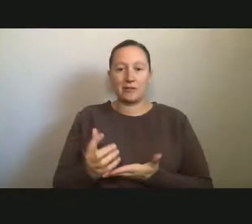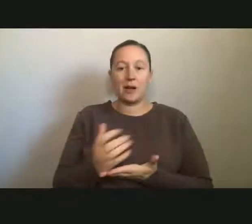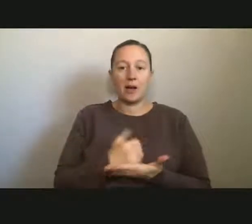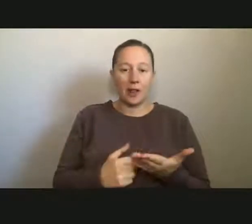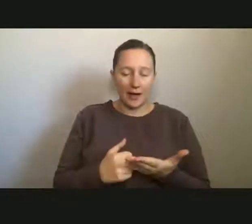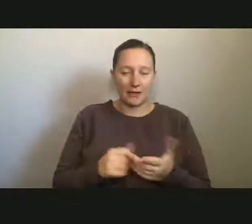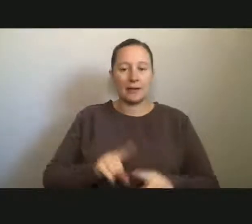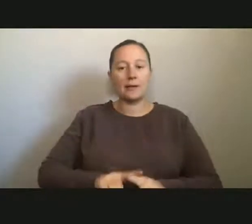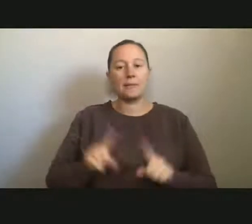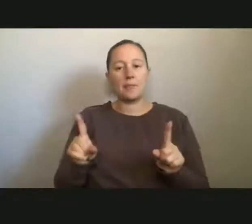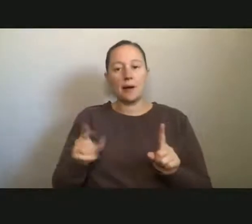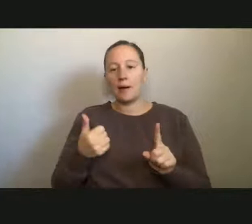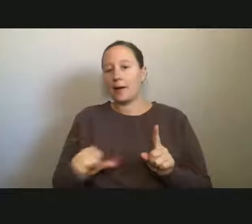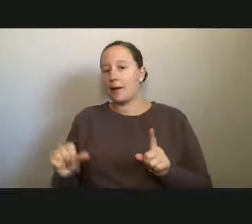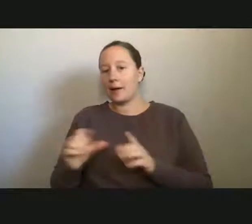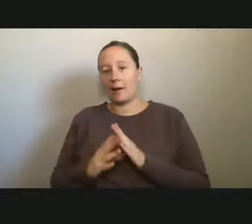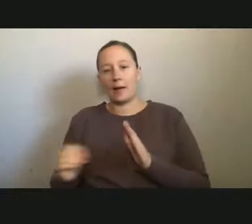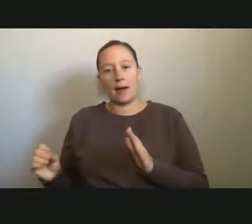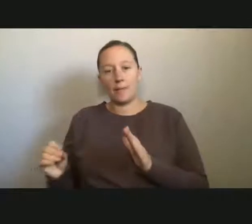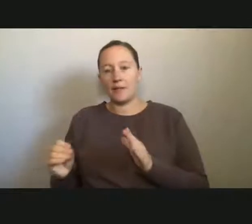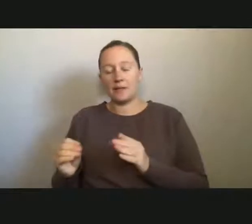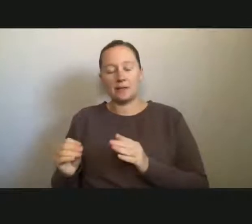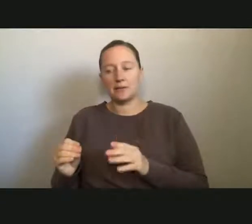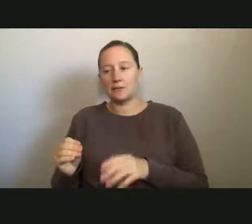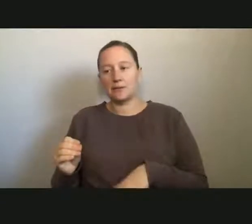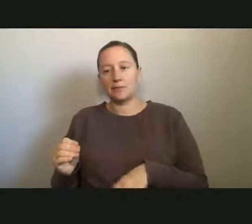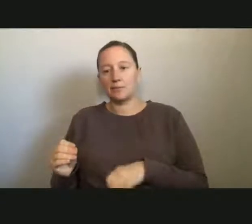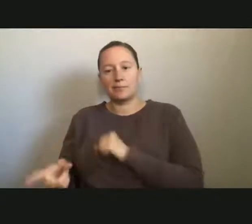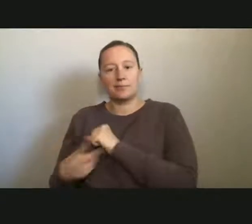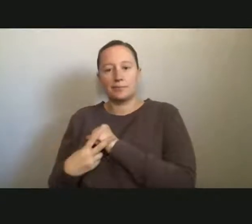also applies to any copies that